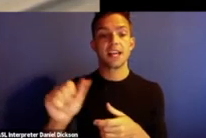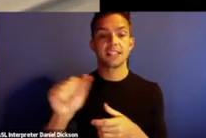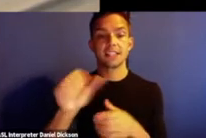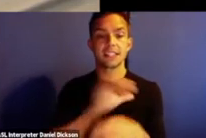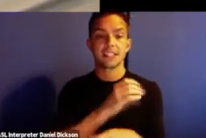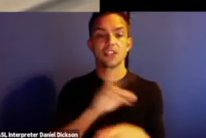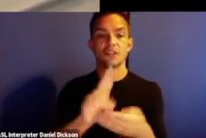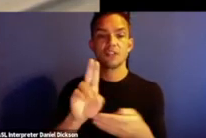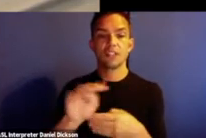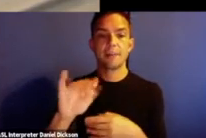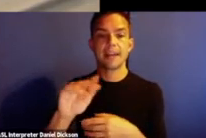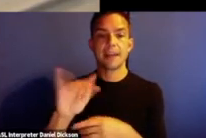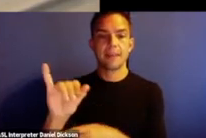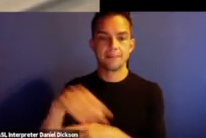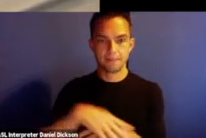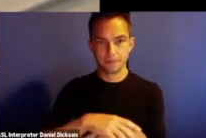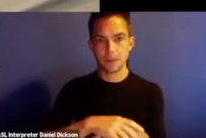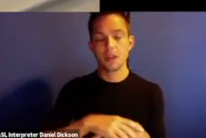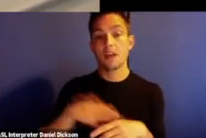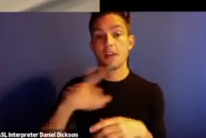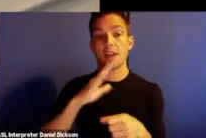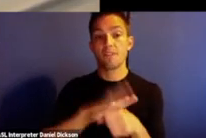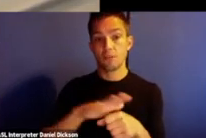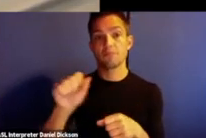of Miami, and they confirmed